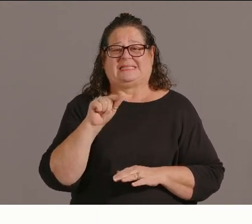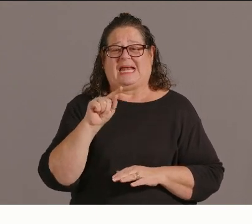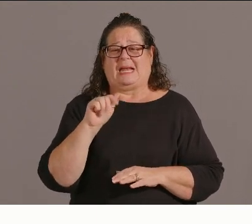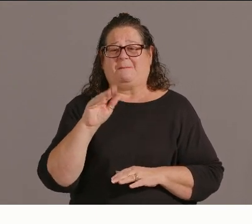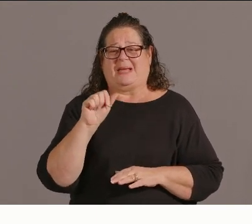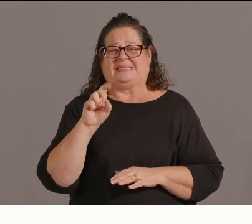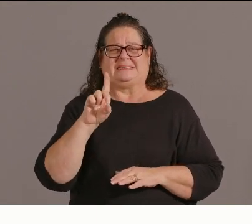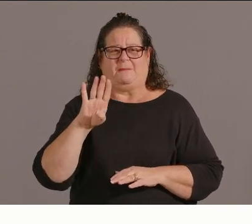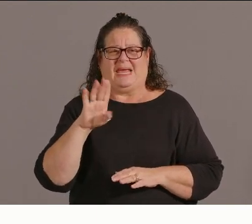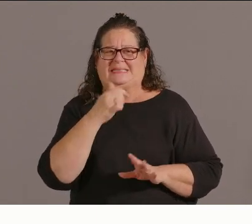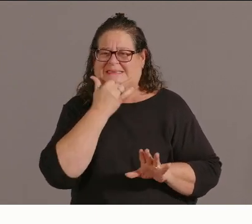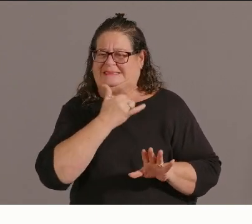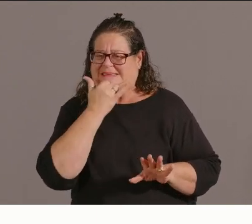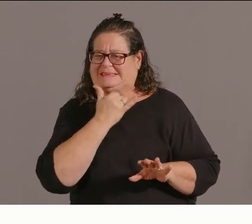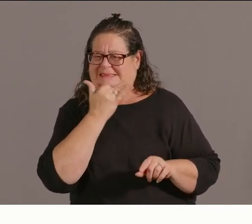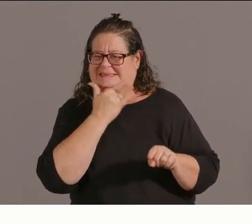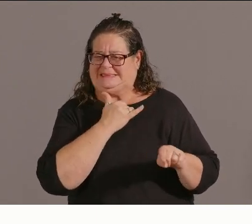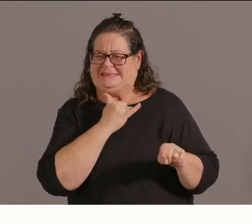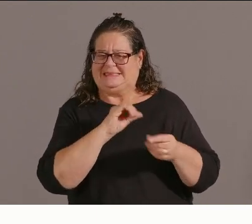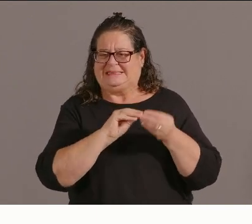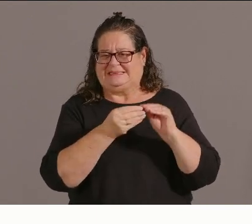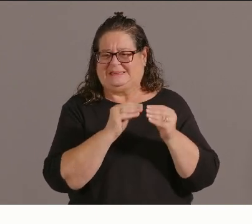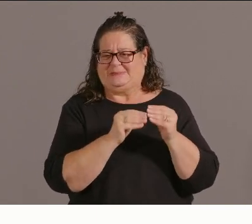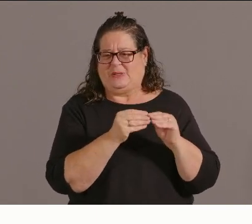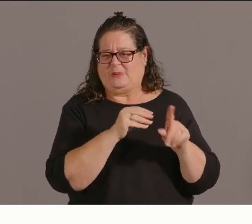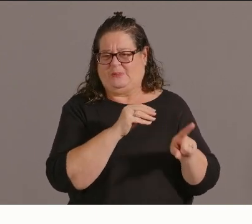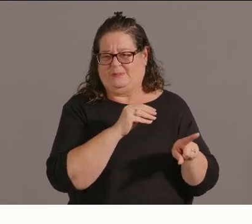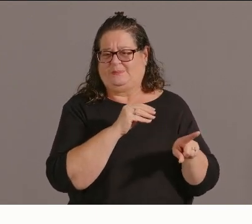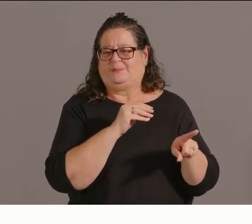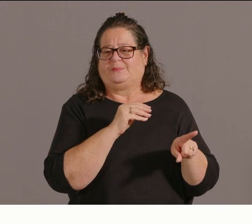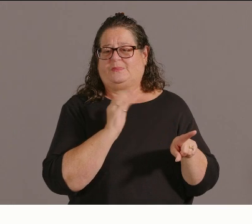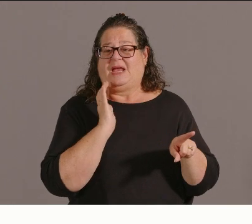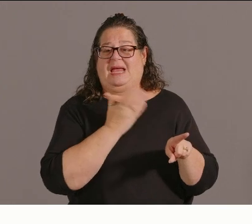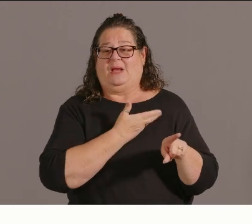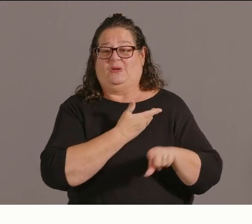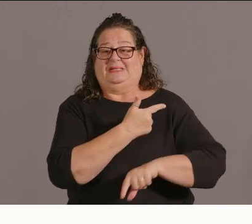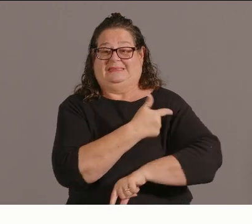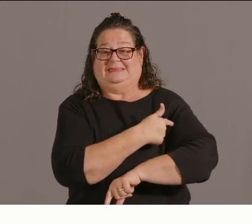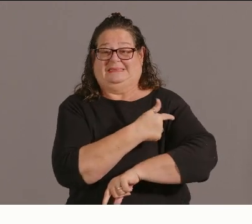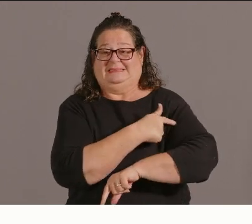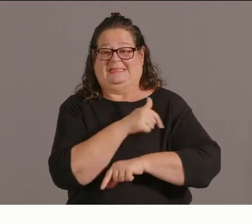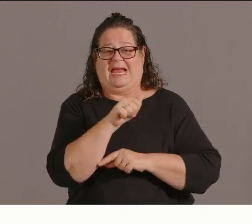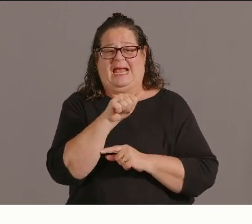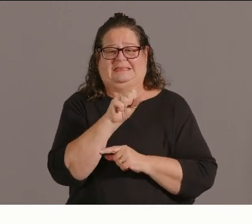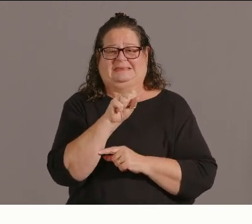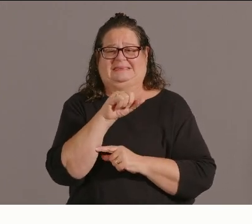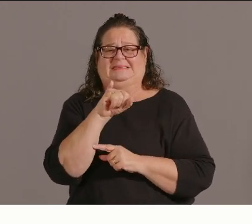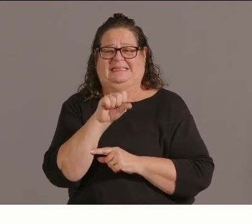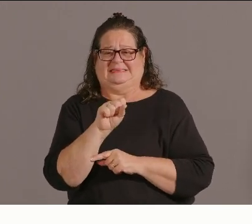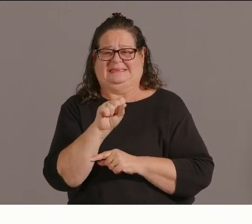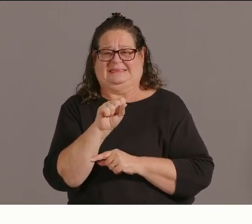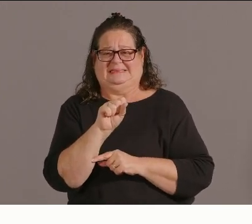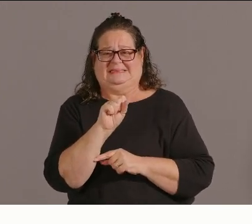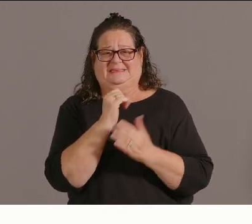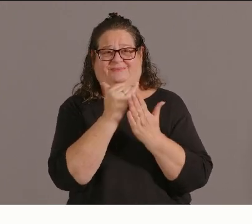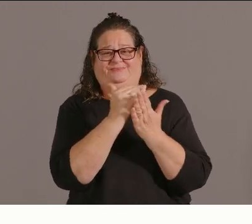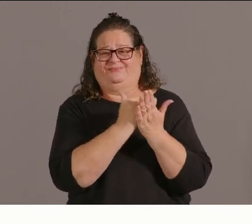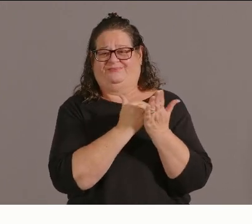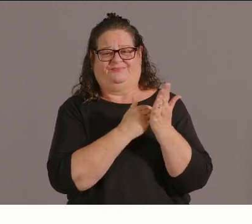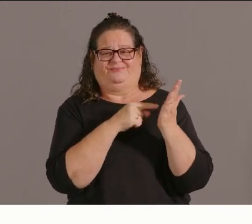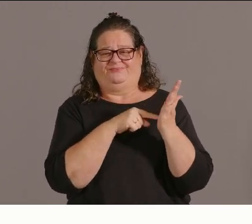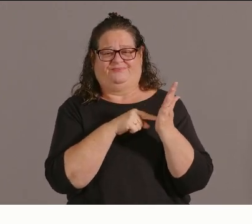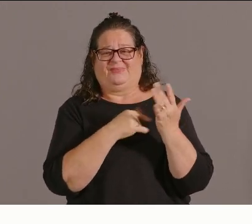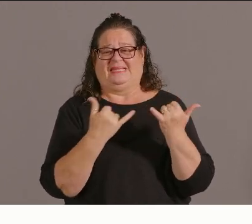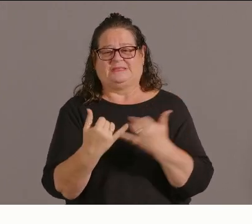entries for immunizations into our Asus Registry. Our Asus Registry did not update this morning, so these are the numbers that